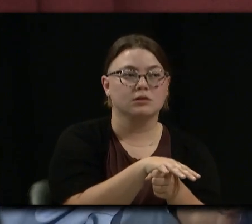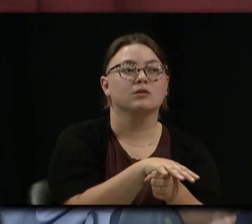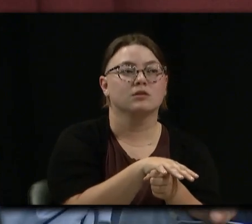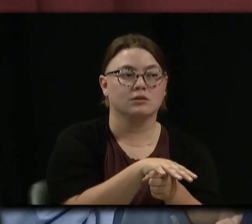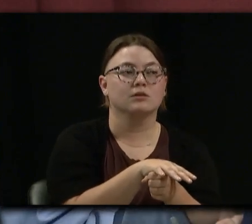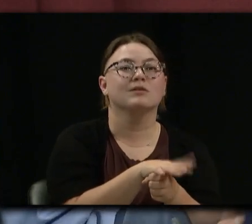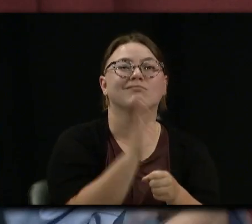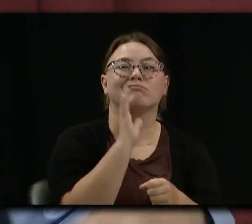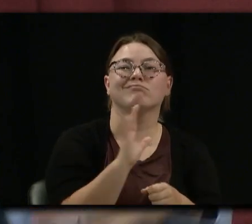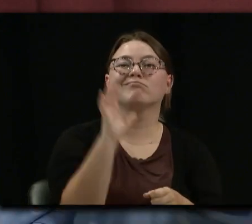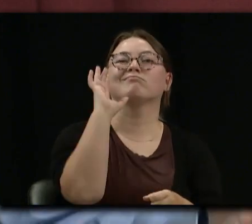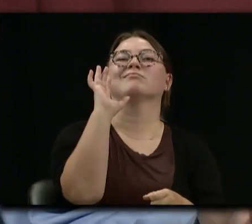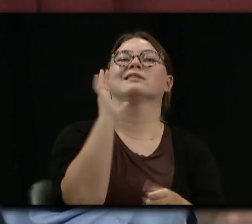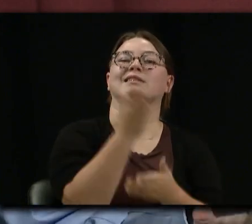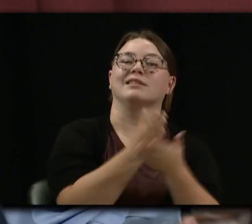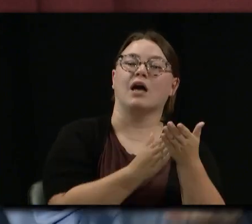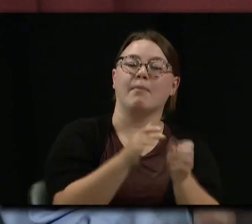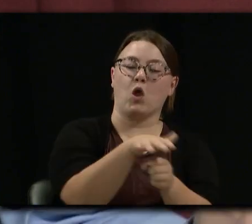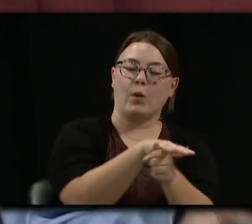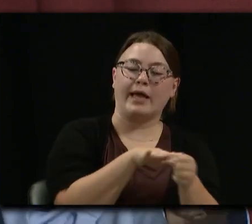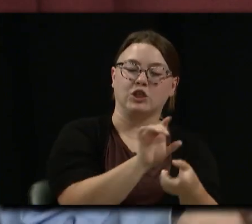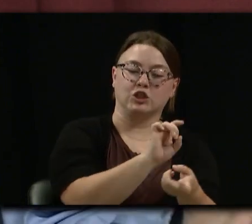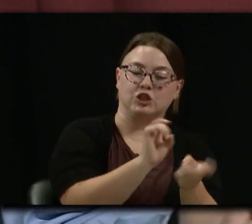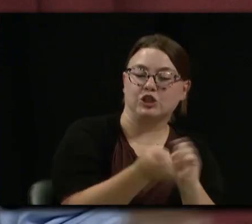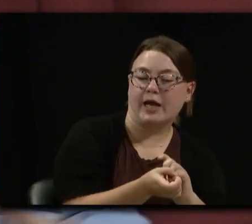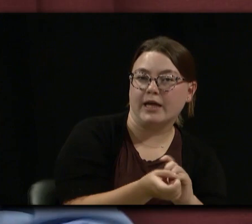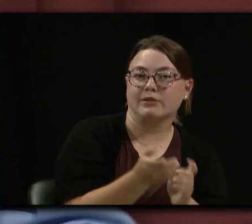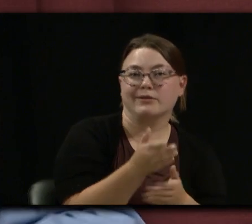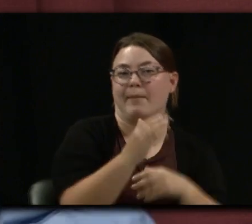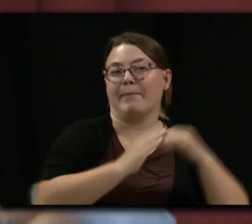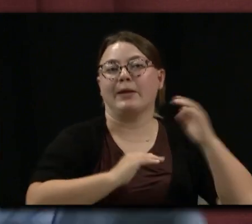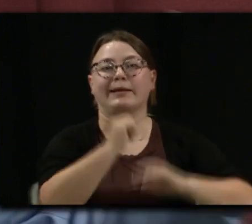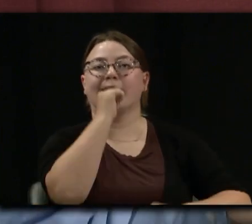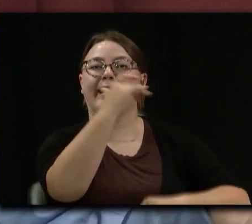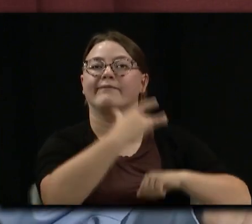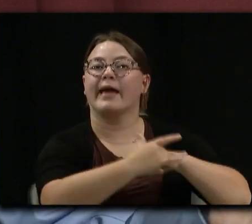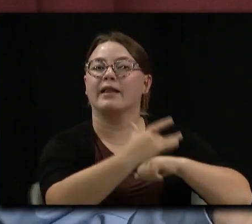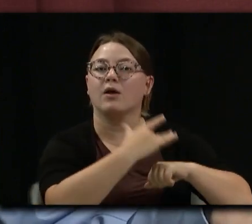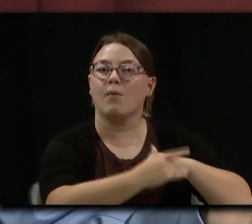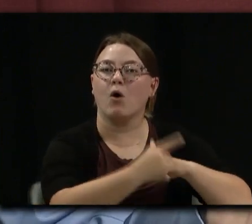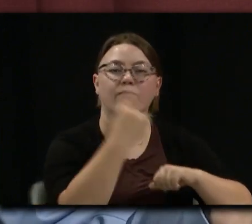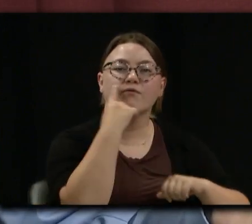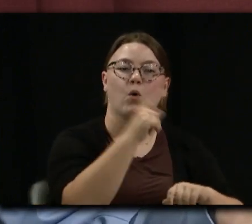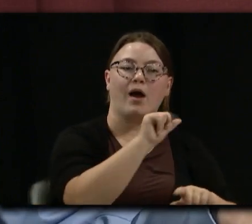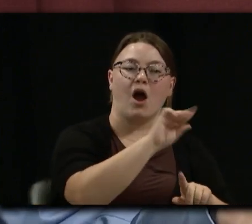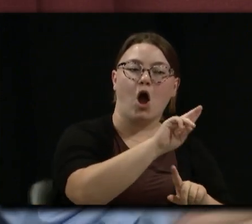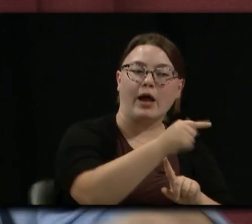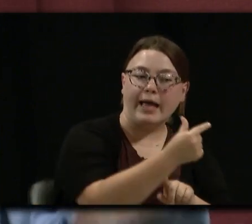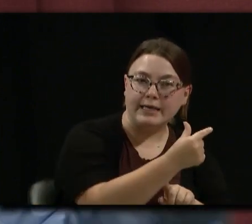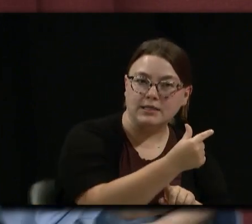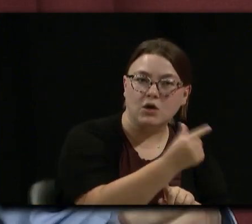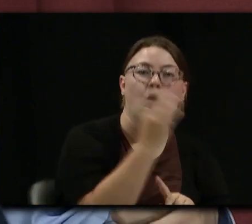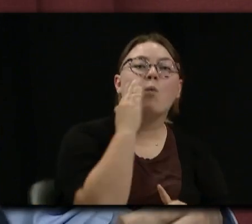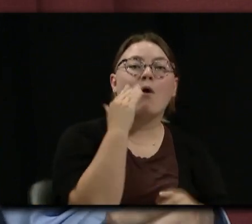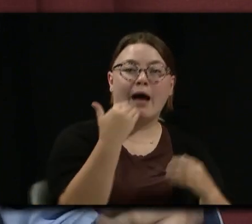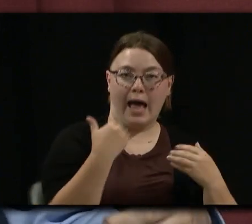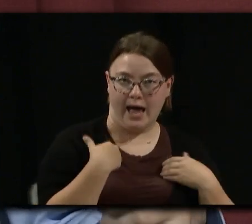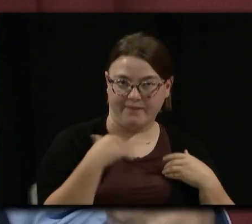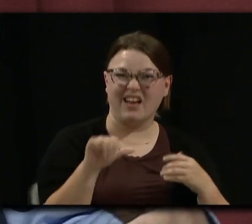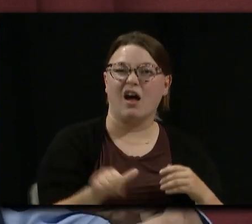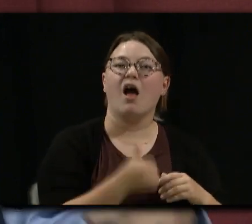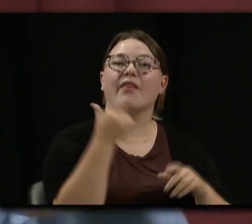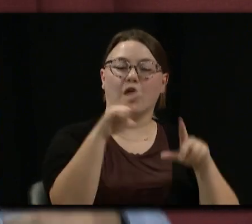polling locations in August because some of those facilities were just not available. So you'll get another card to making sure that